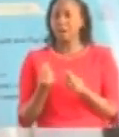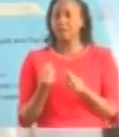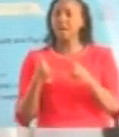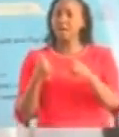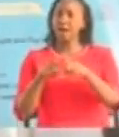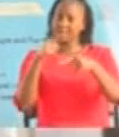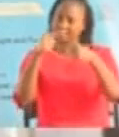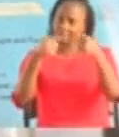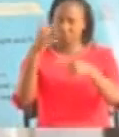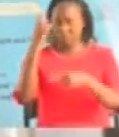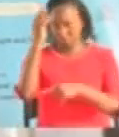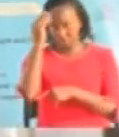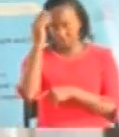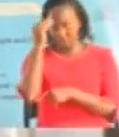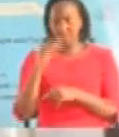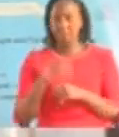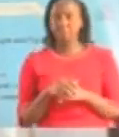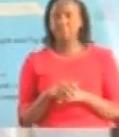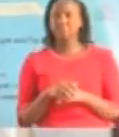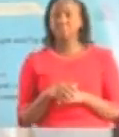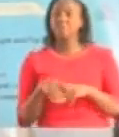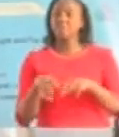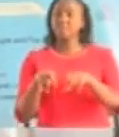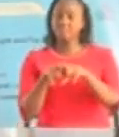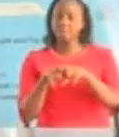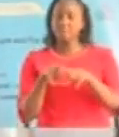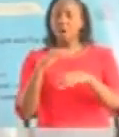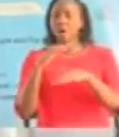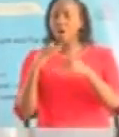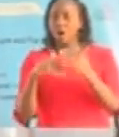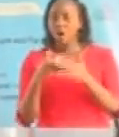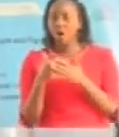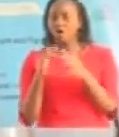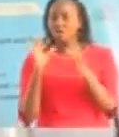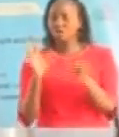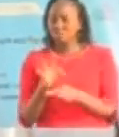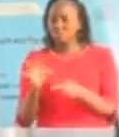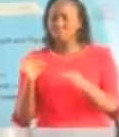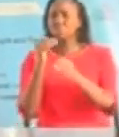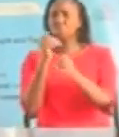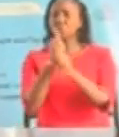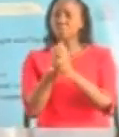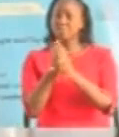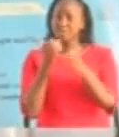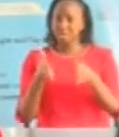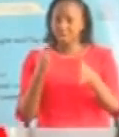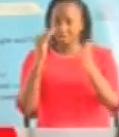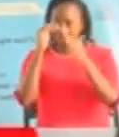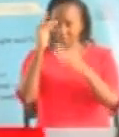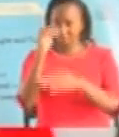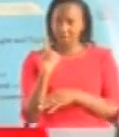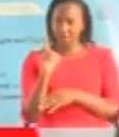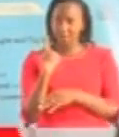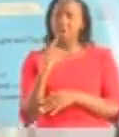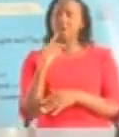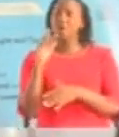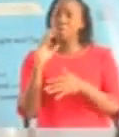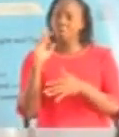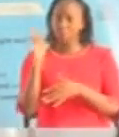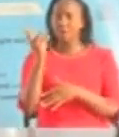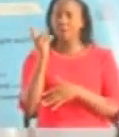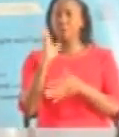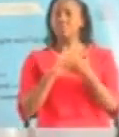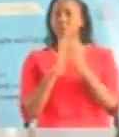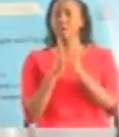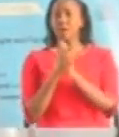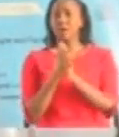Consequently, all temporary jobs at the University of Nairobi will be of priority be